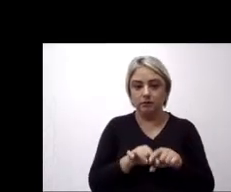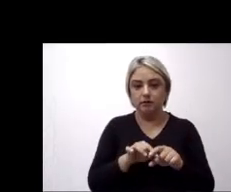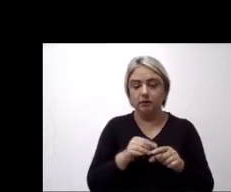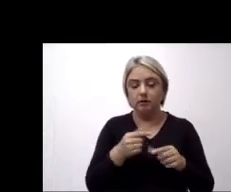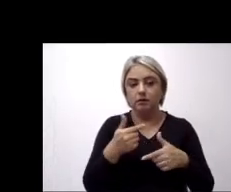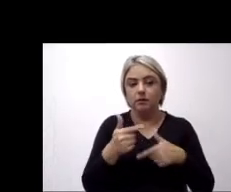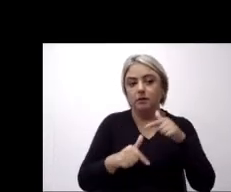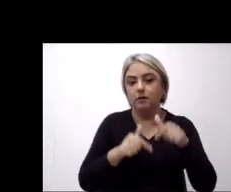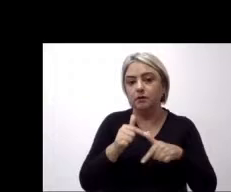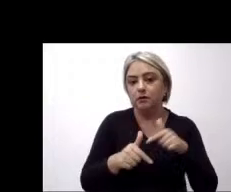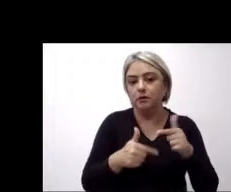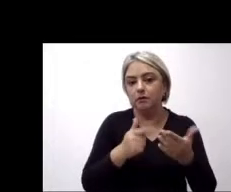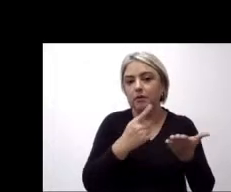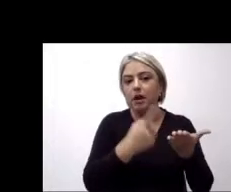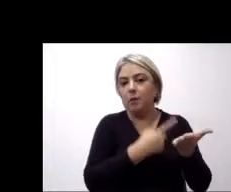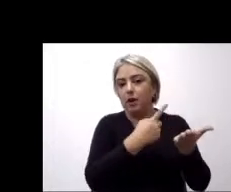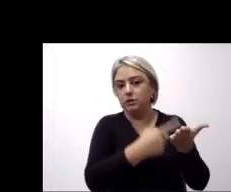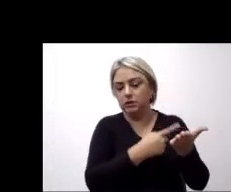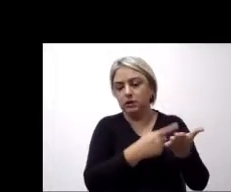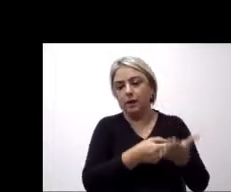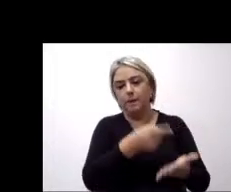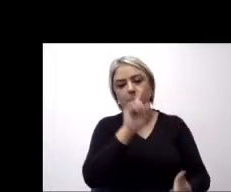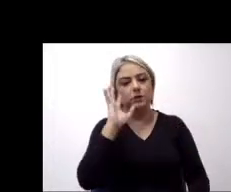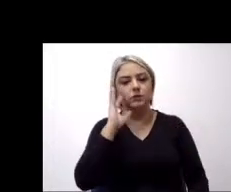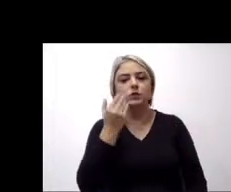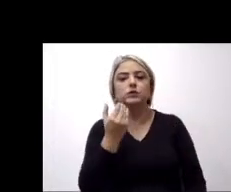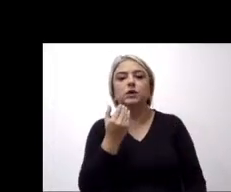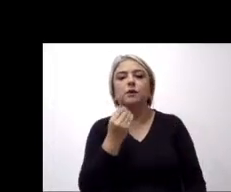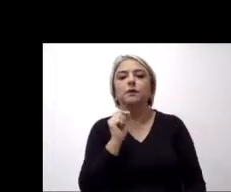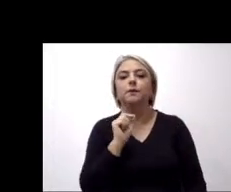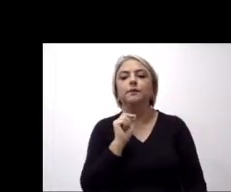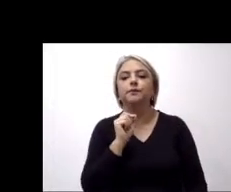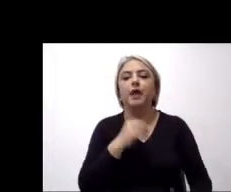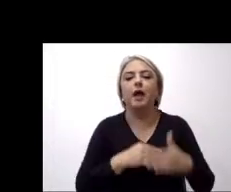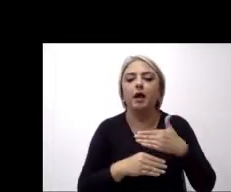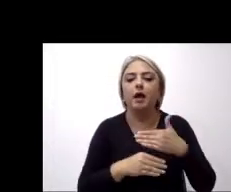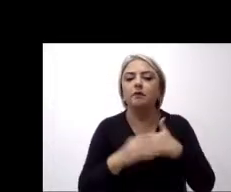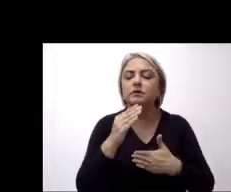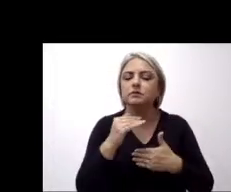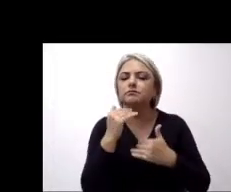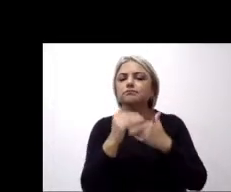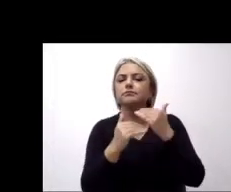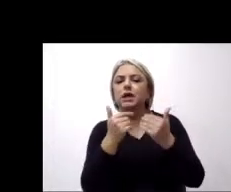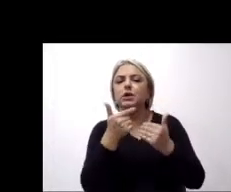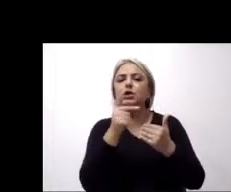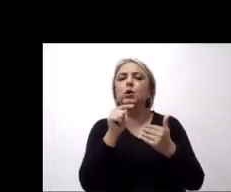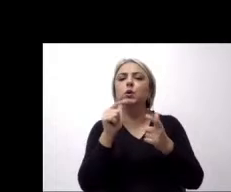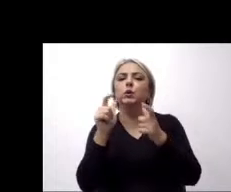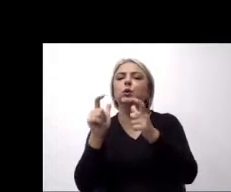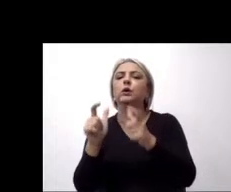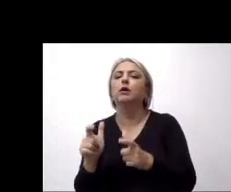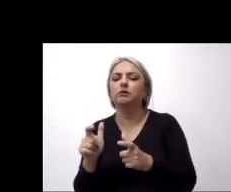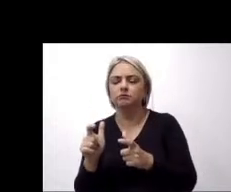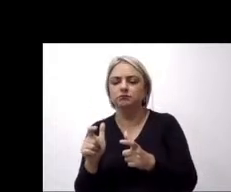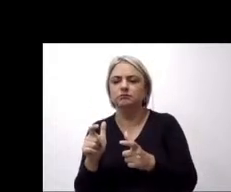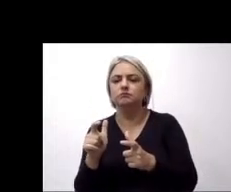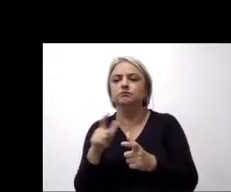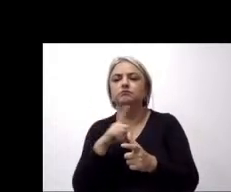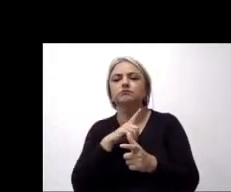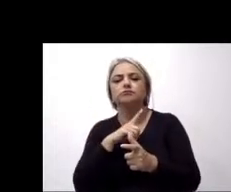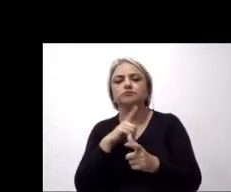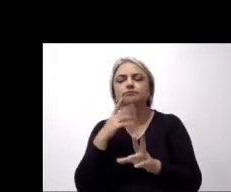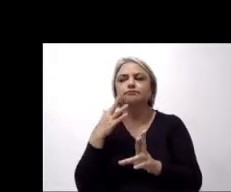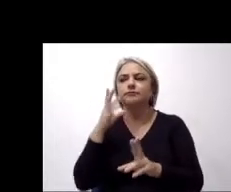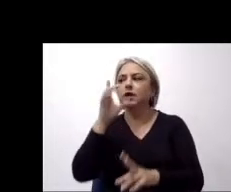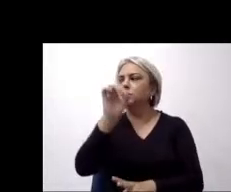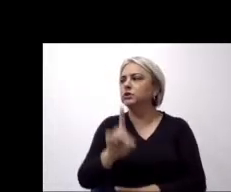first solution was developed in another place, which is the director of the department, which is more an